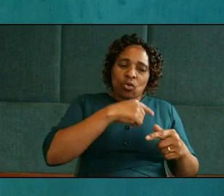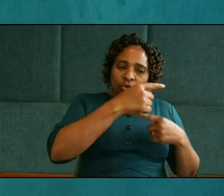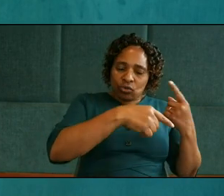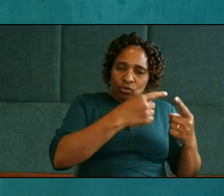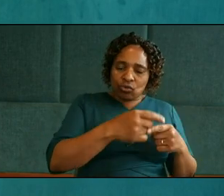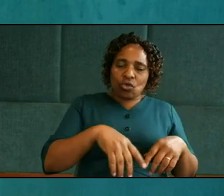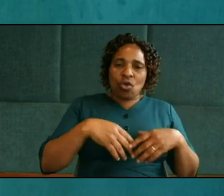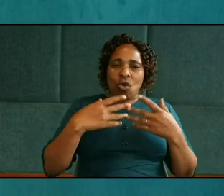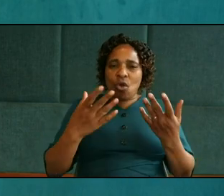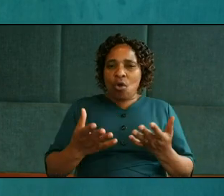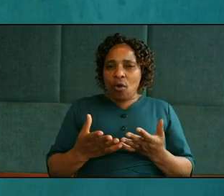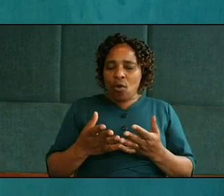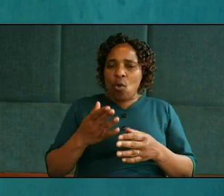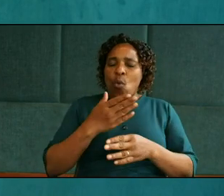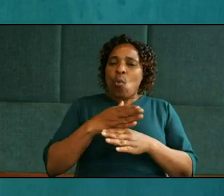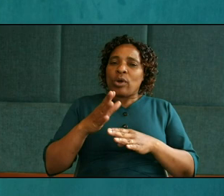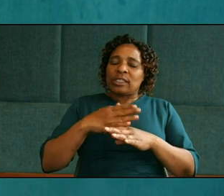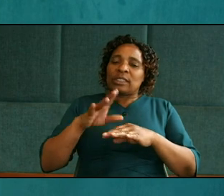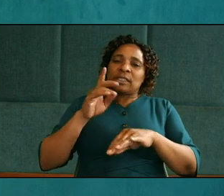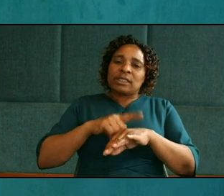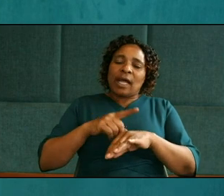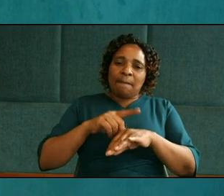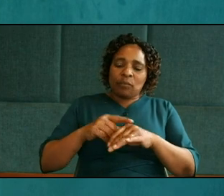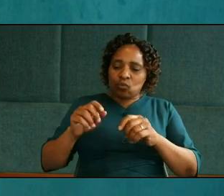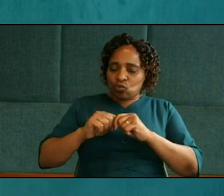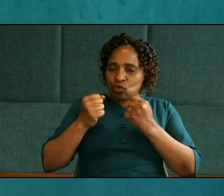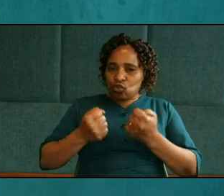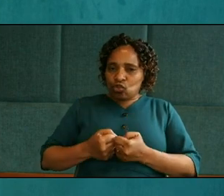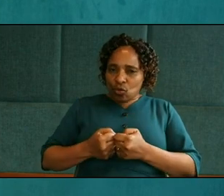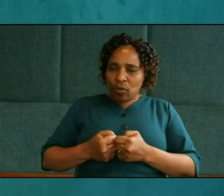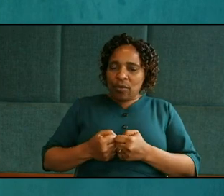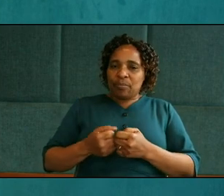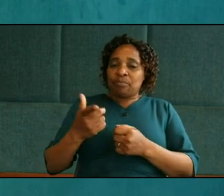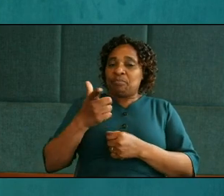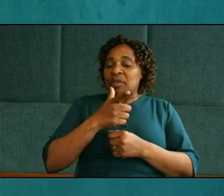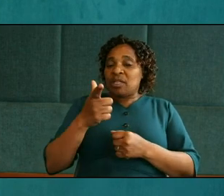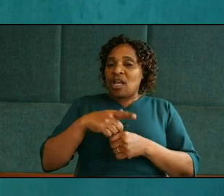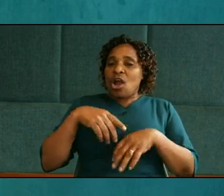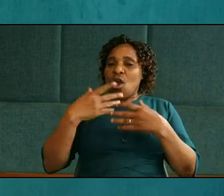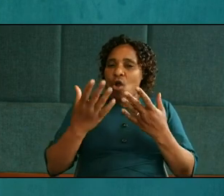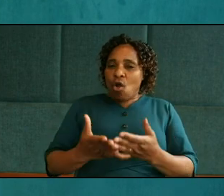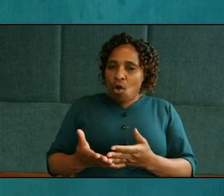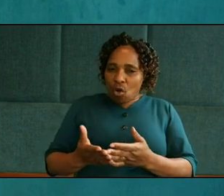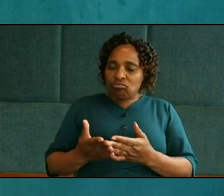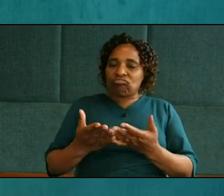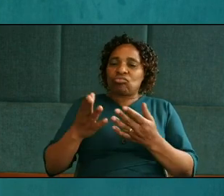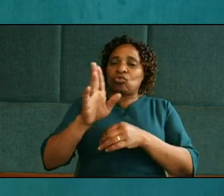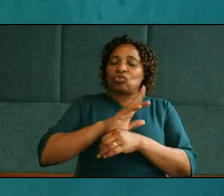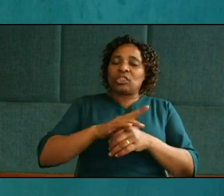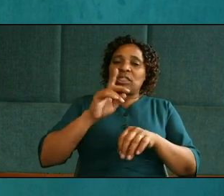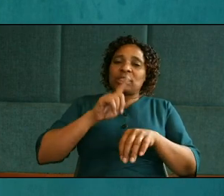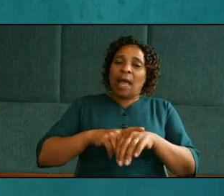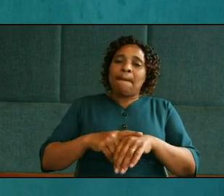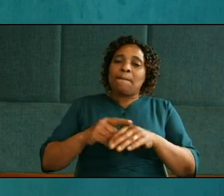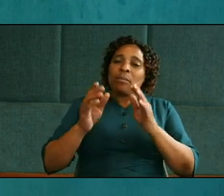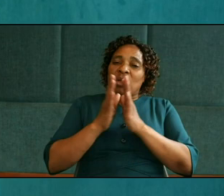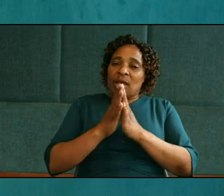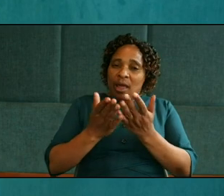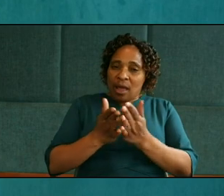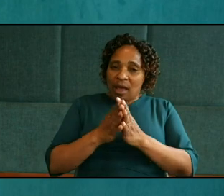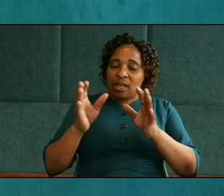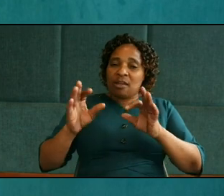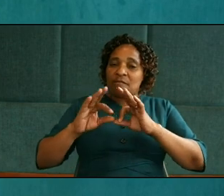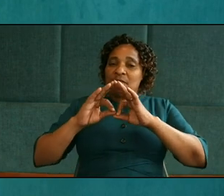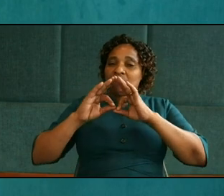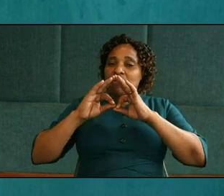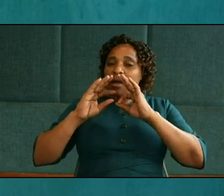shouldn't waste time on social media instead of reading the Bible or spending time in prayer. I think this is what you can do as a family